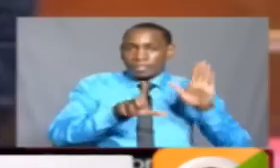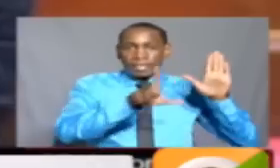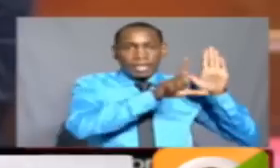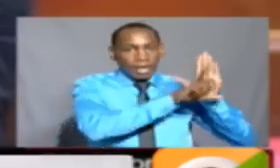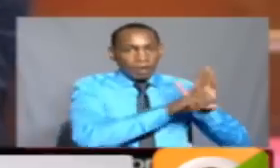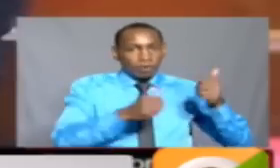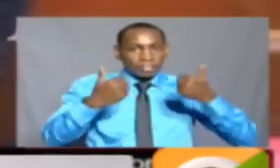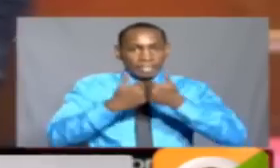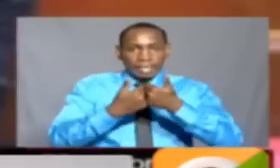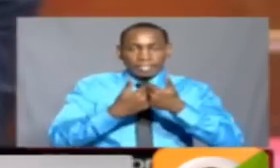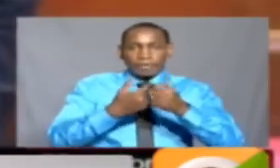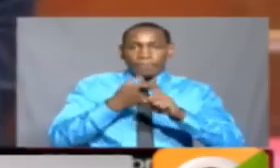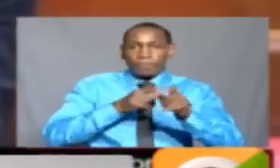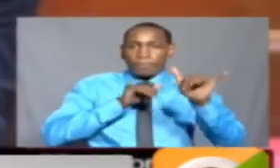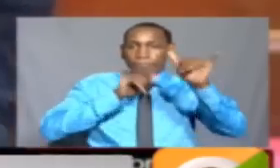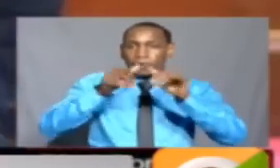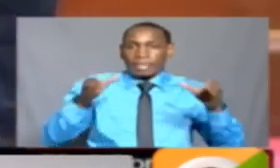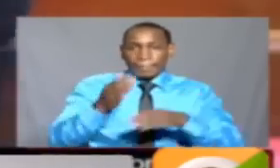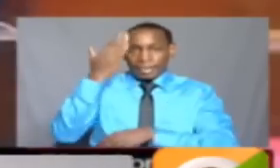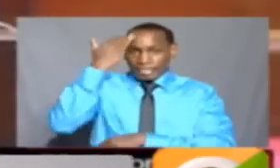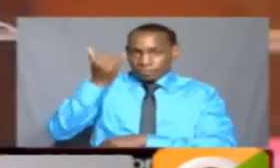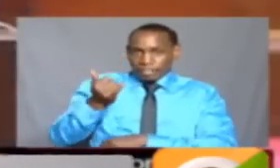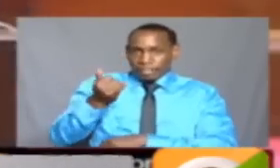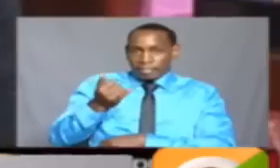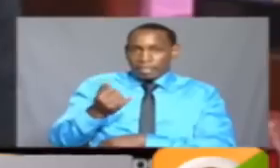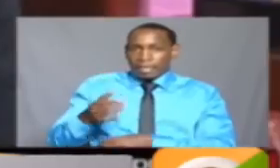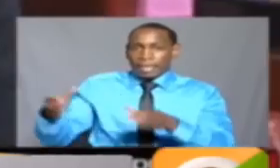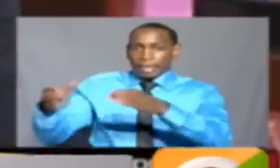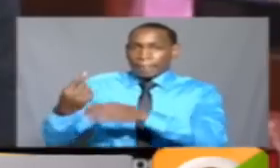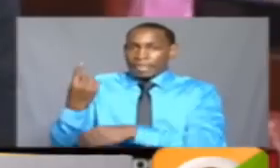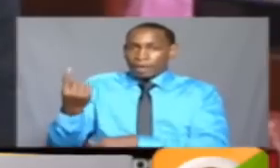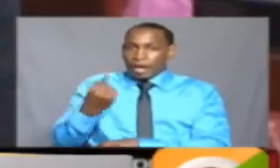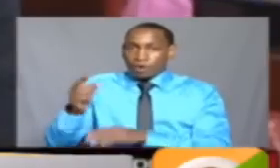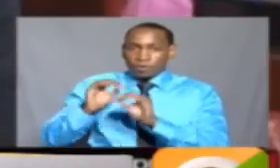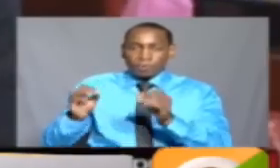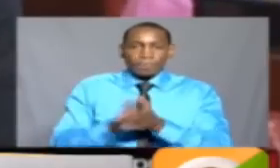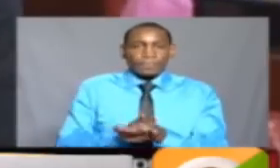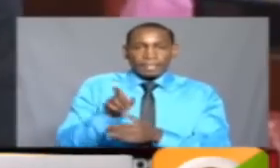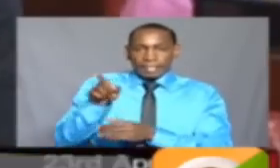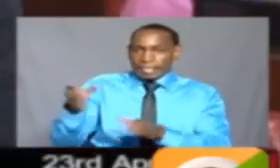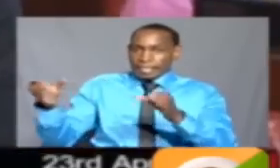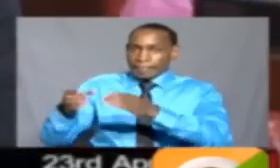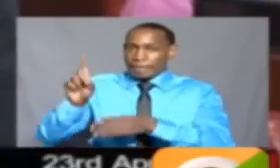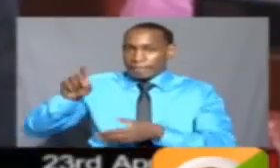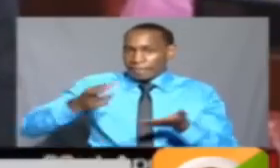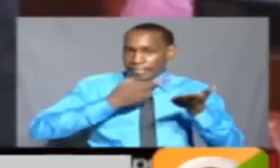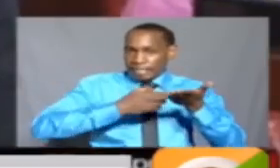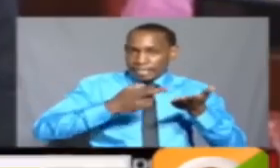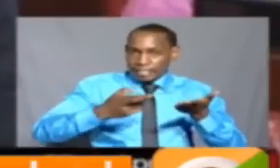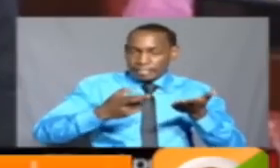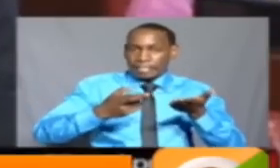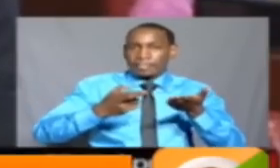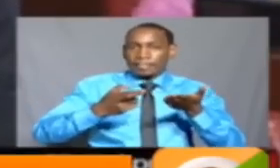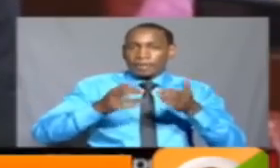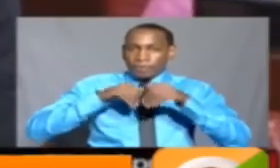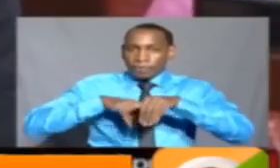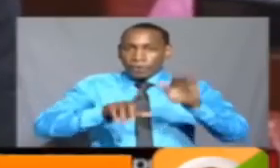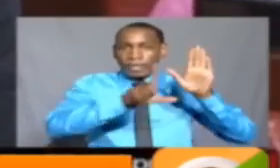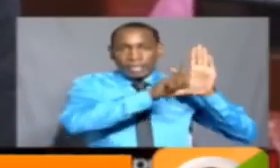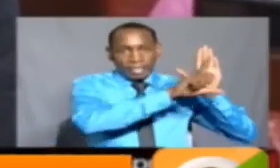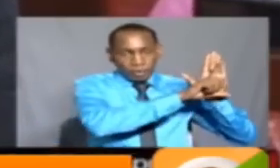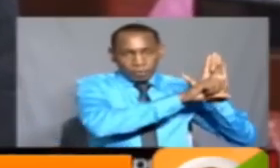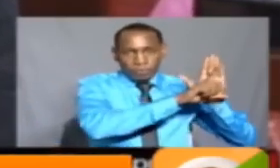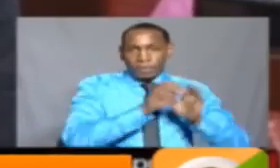legal disputes coming from international companies, because it's not just this company. That this company should have registered within our